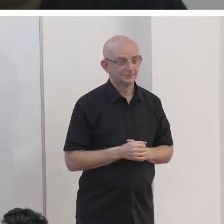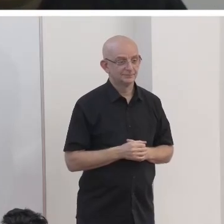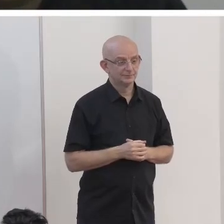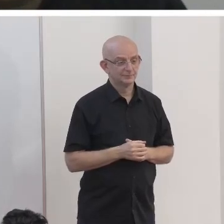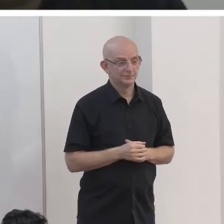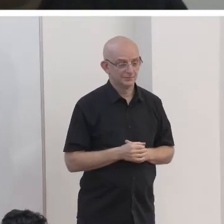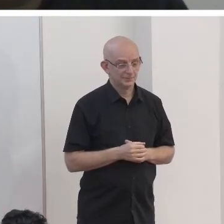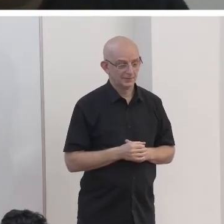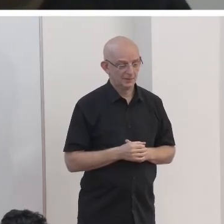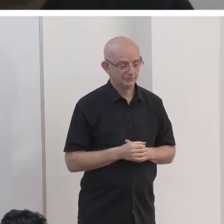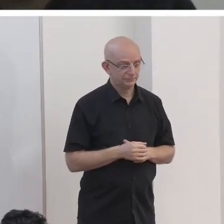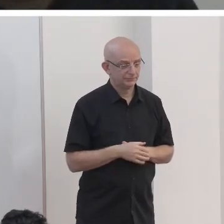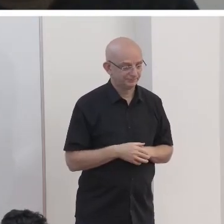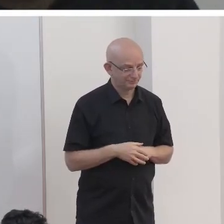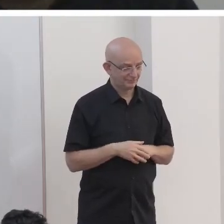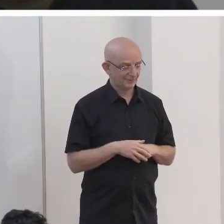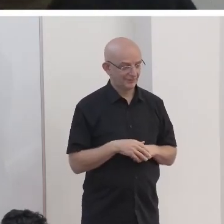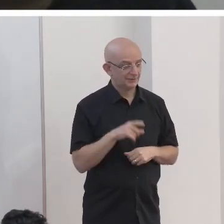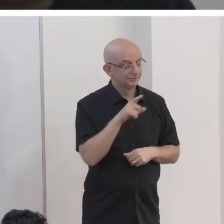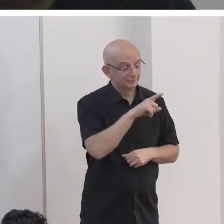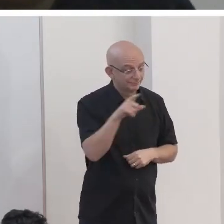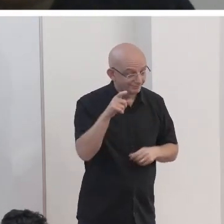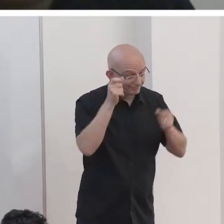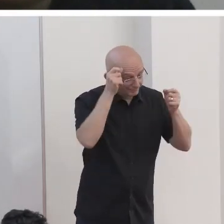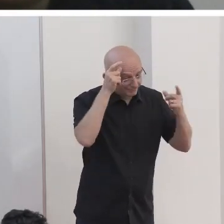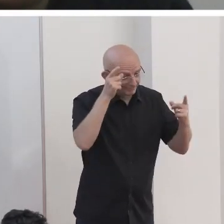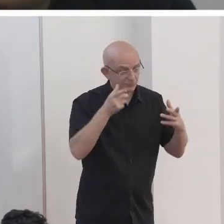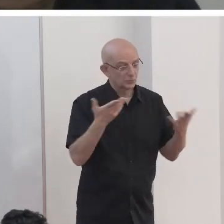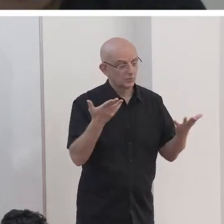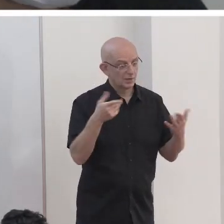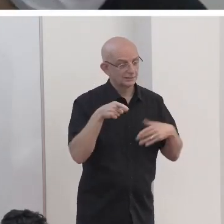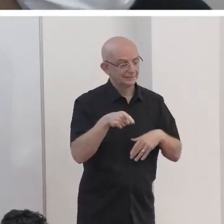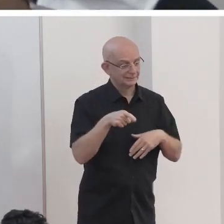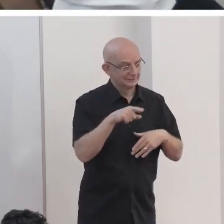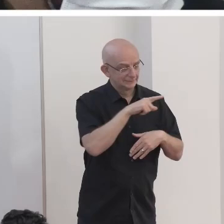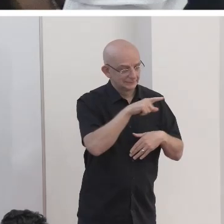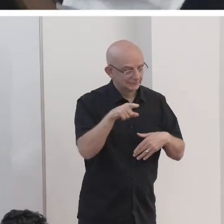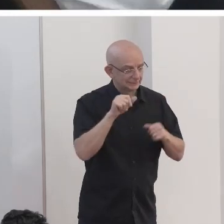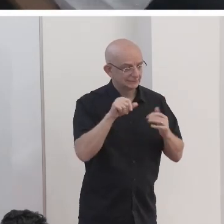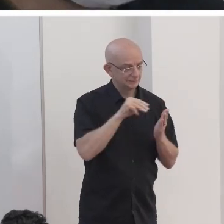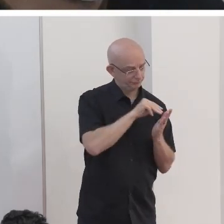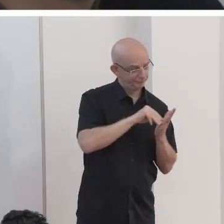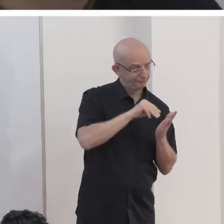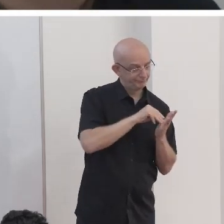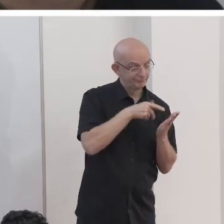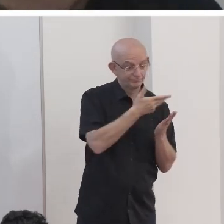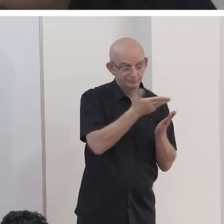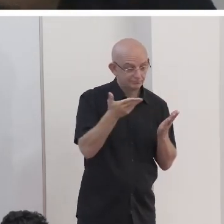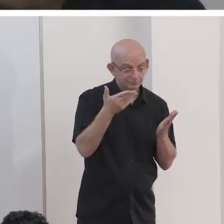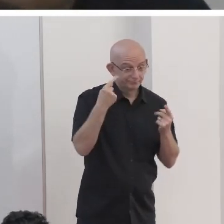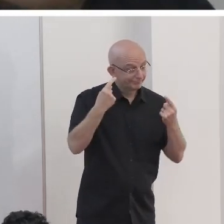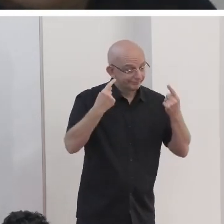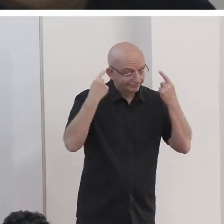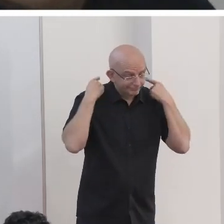paper. And if you have not understand anything, just you can